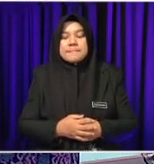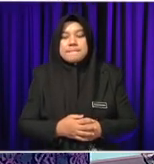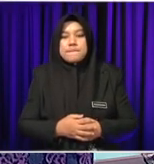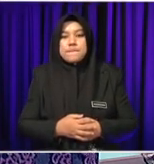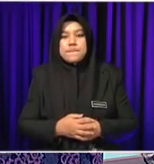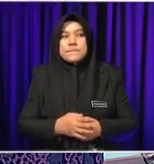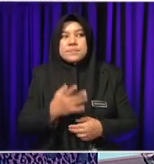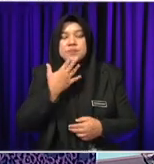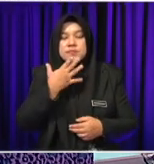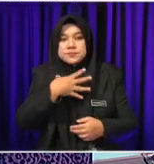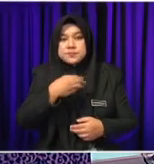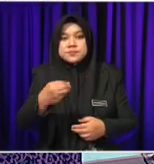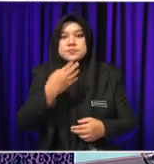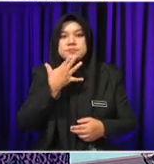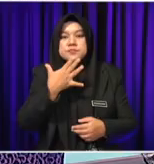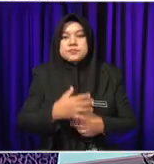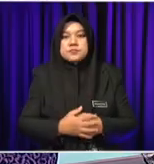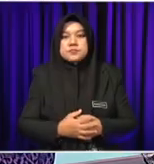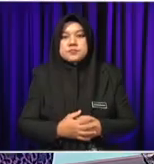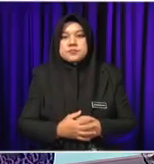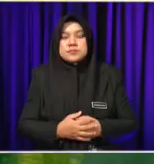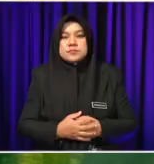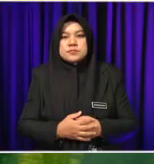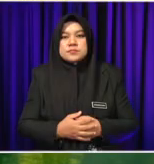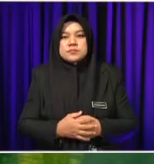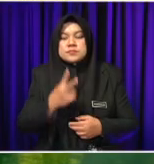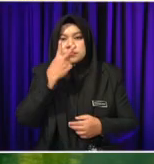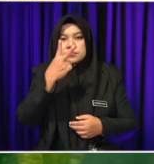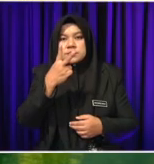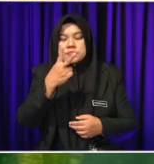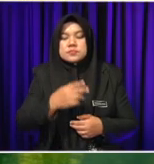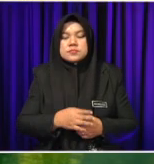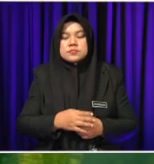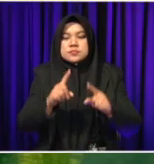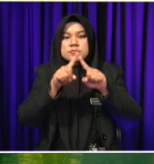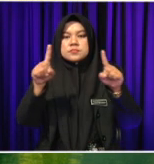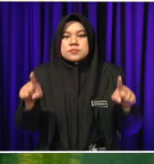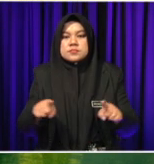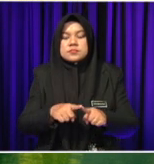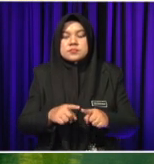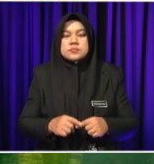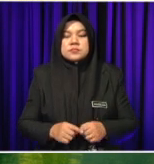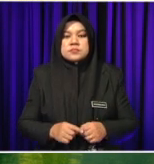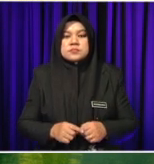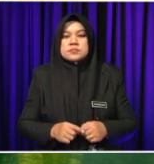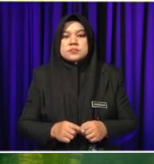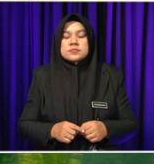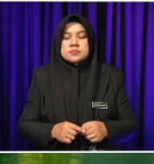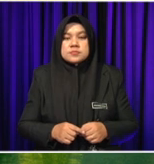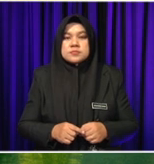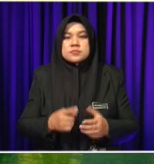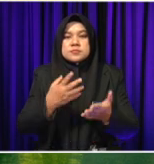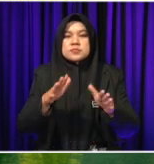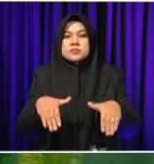the white colour where it's true story. So let us just look at the slide here to get a clearer picture of what this mum,